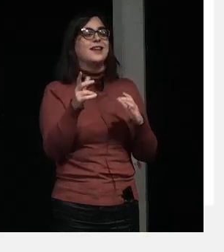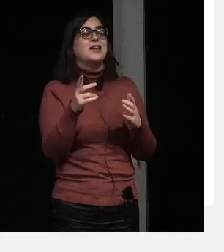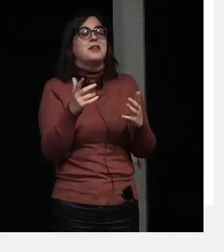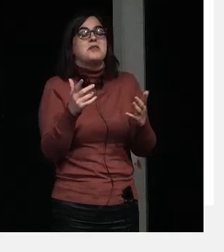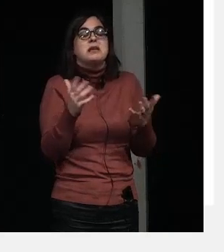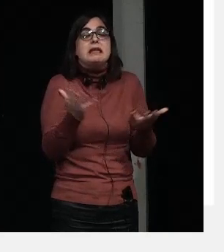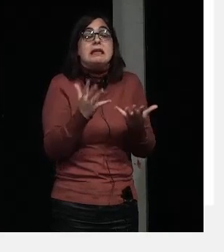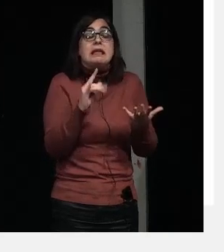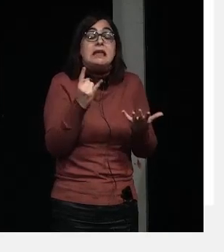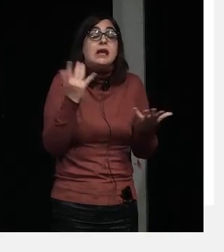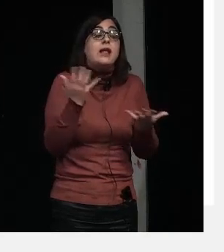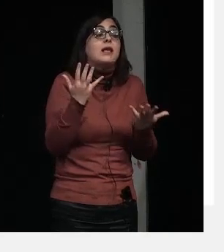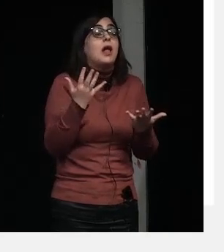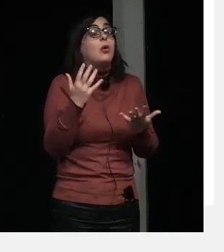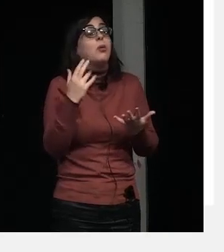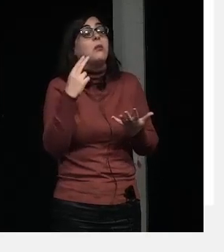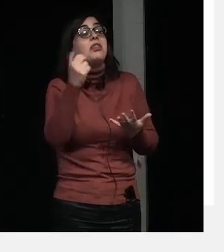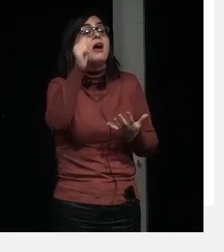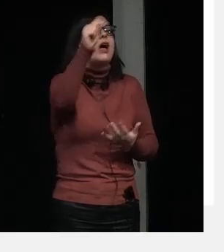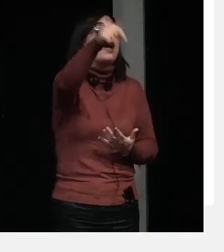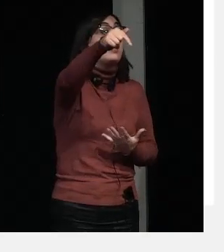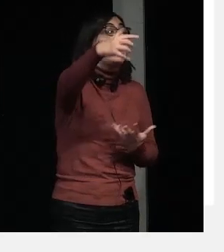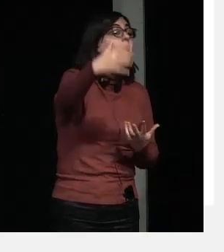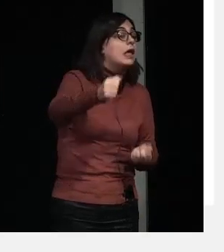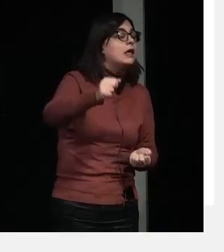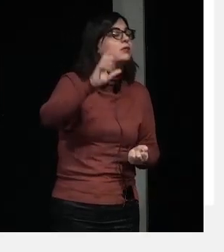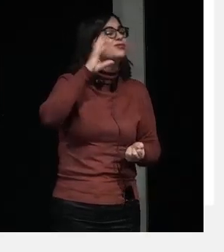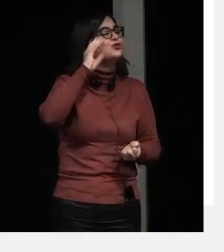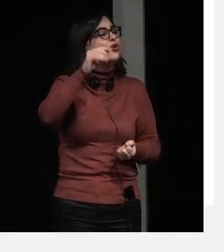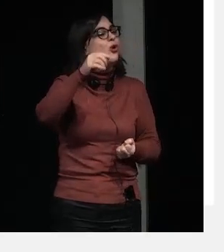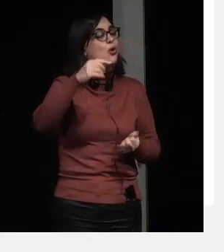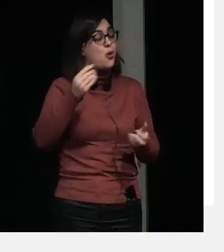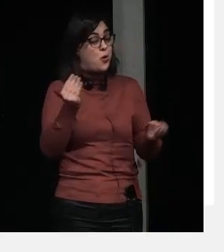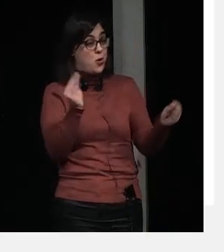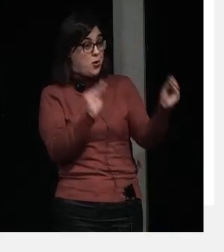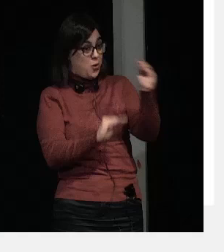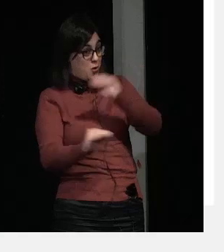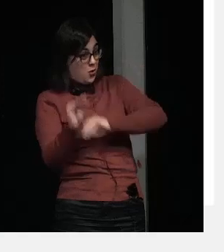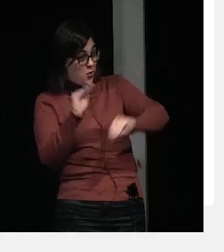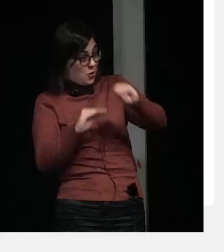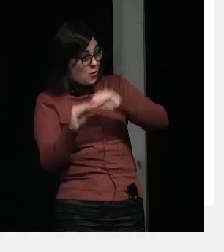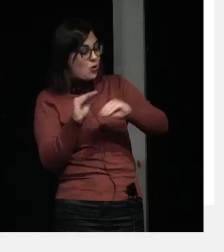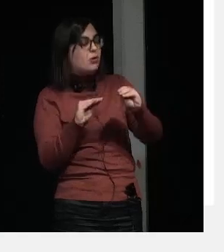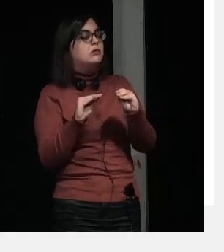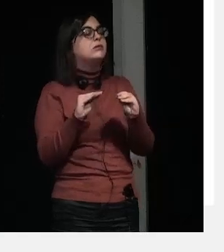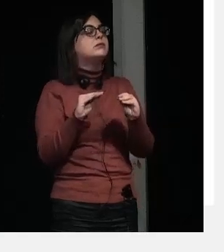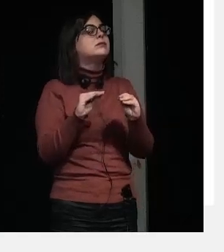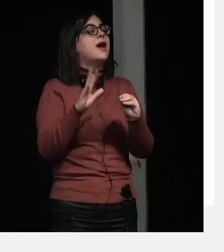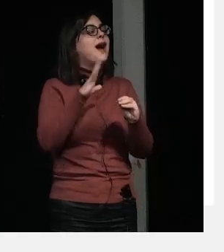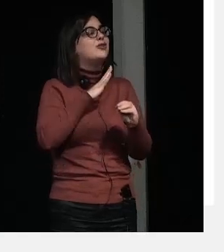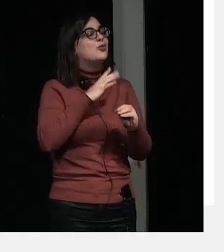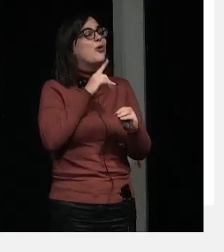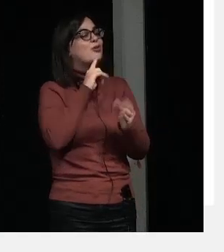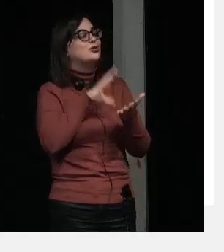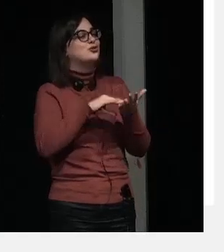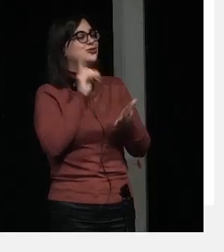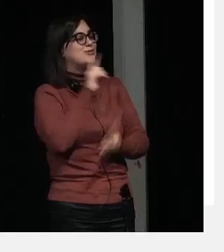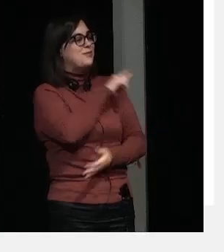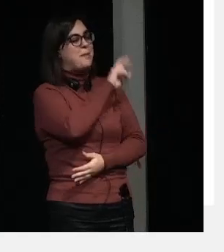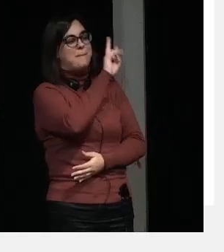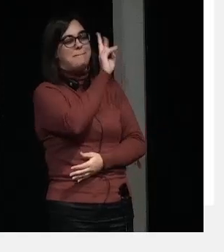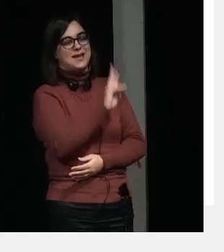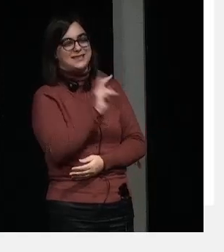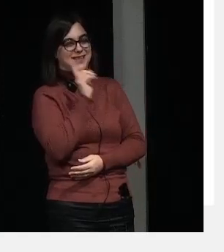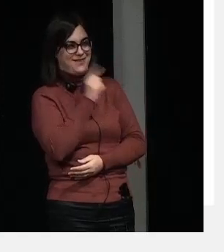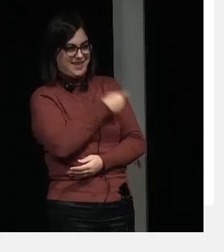yet, but could help someone like Paraskevi experience a visit